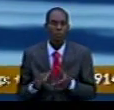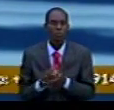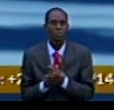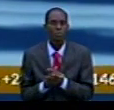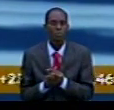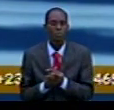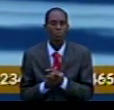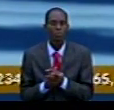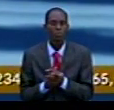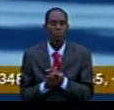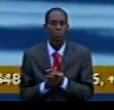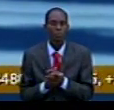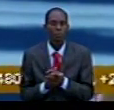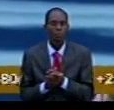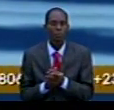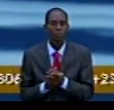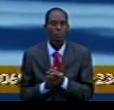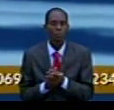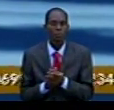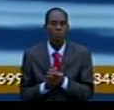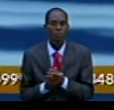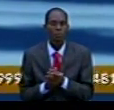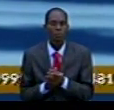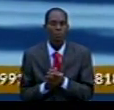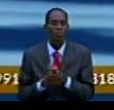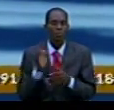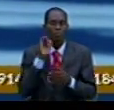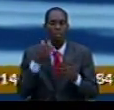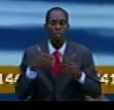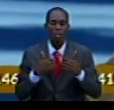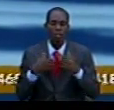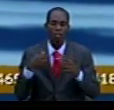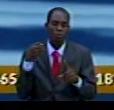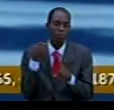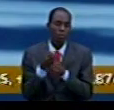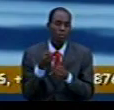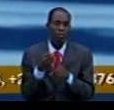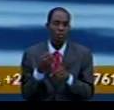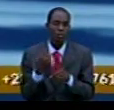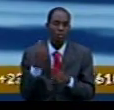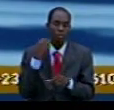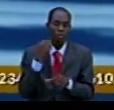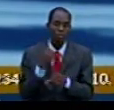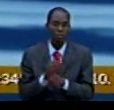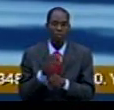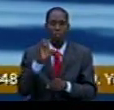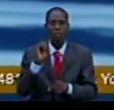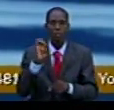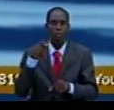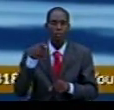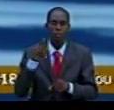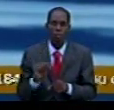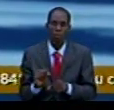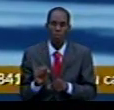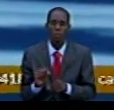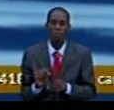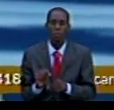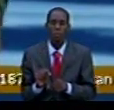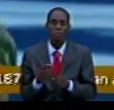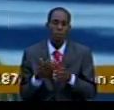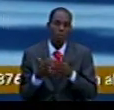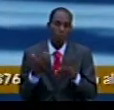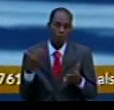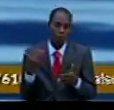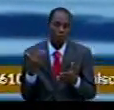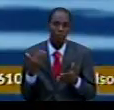name is Moron Kejinike. I have an accident on September 2021. before this bone, if I won't